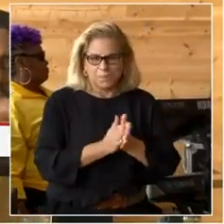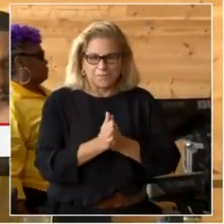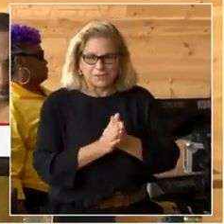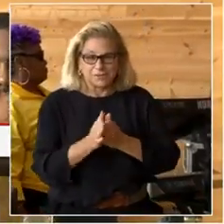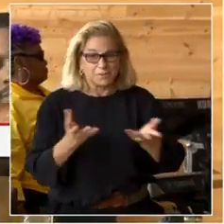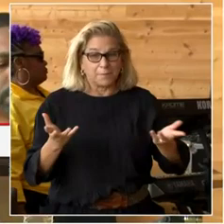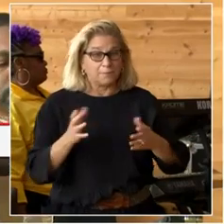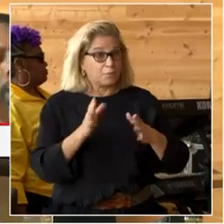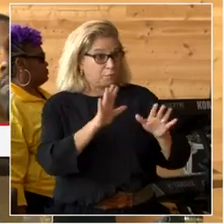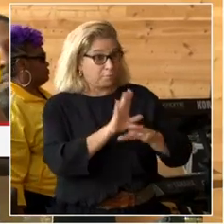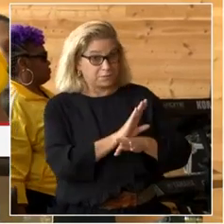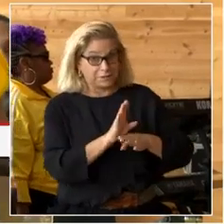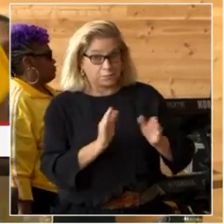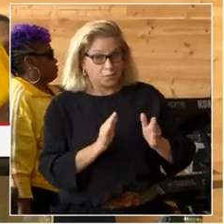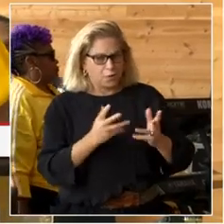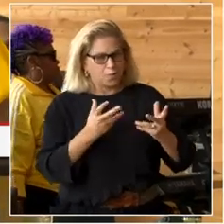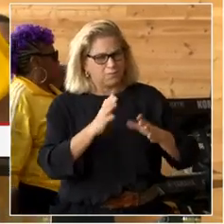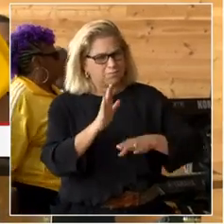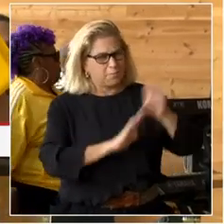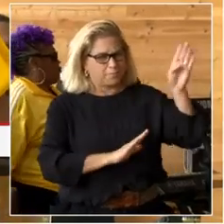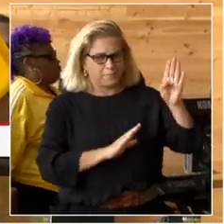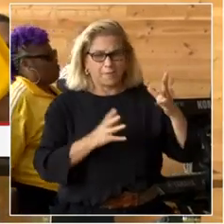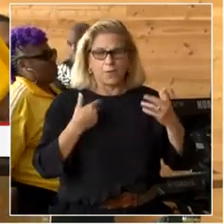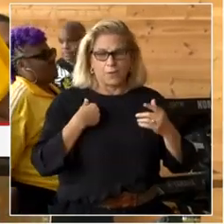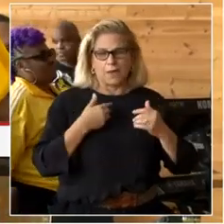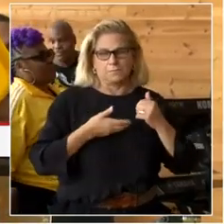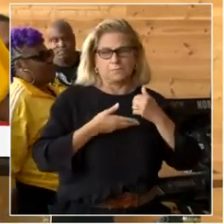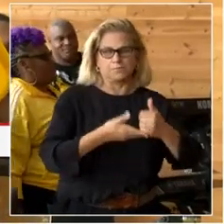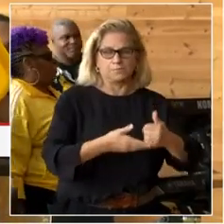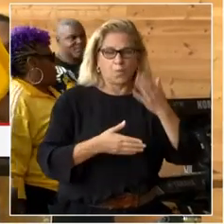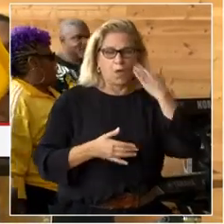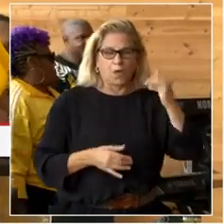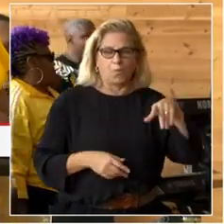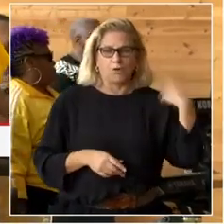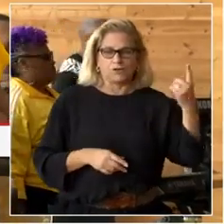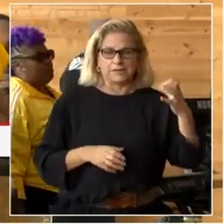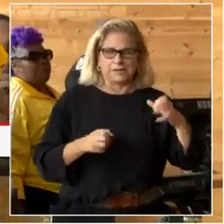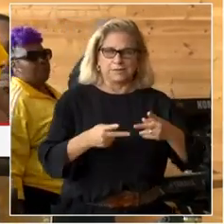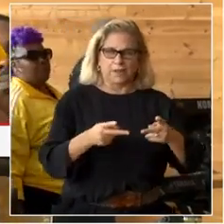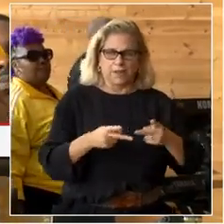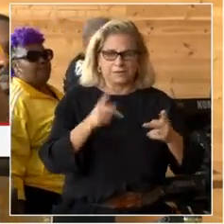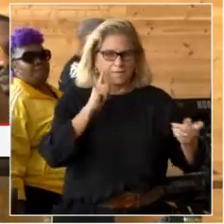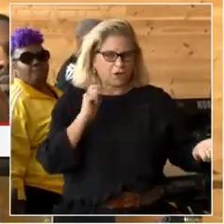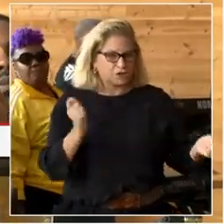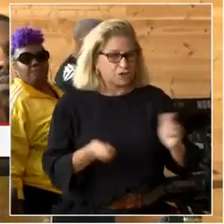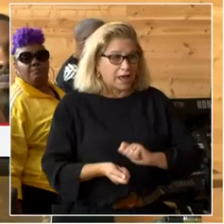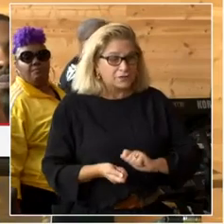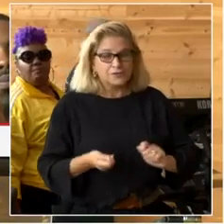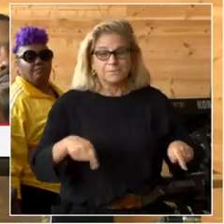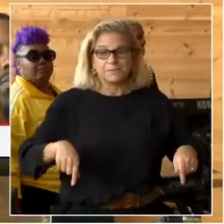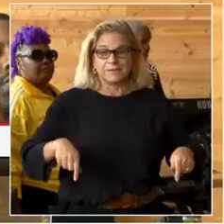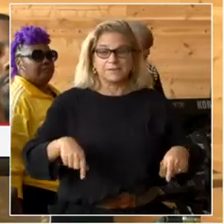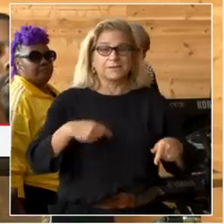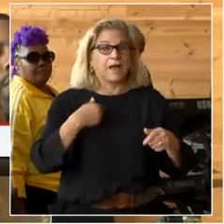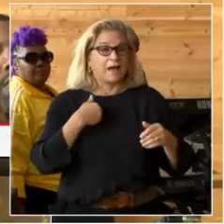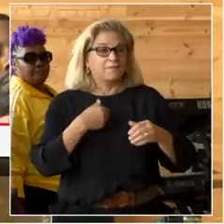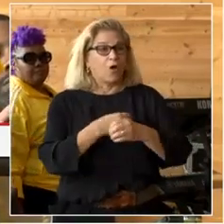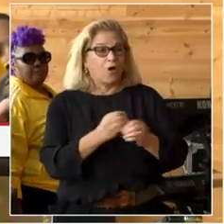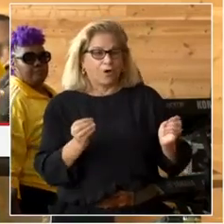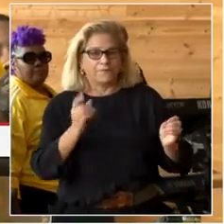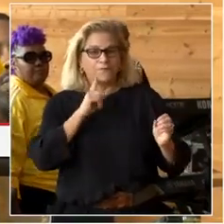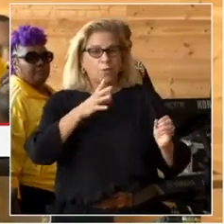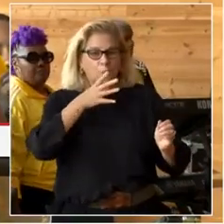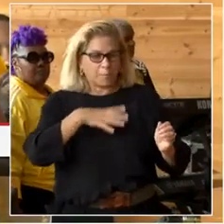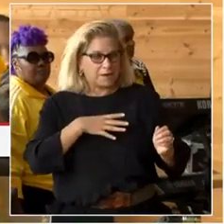DC is the place for change. Our Office on Women's Policy and Initiatives also believes that we have to have those examples for our